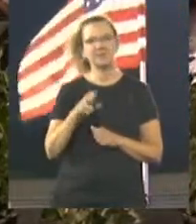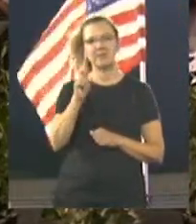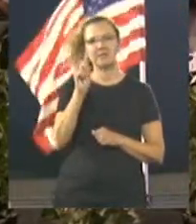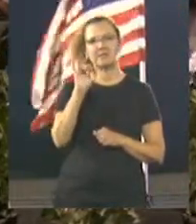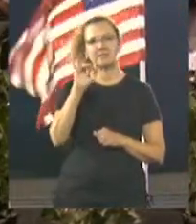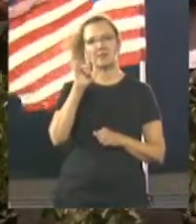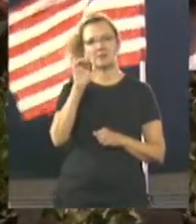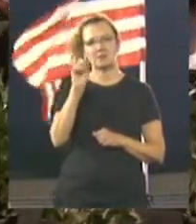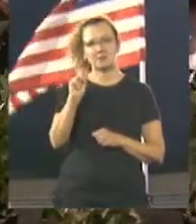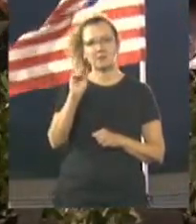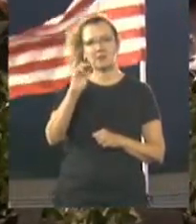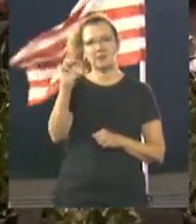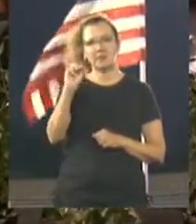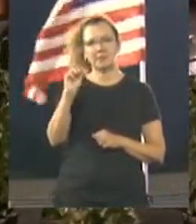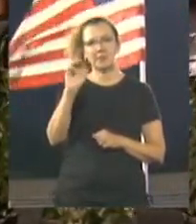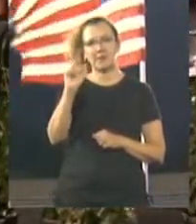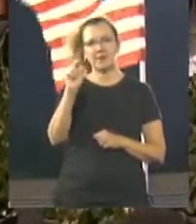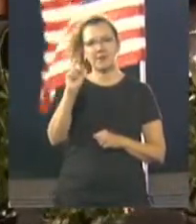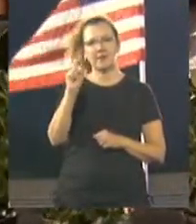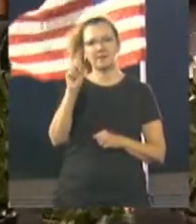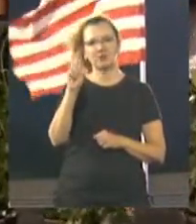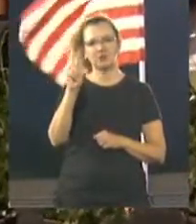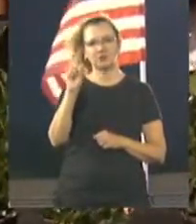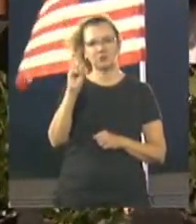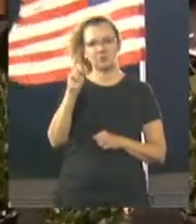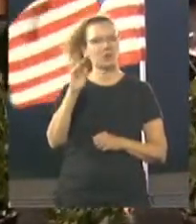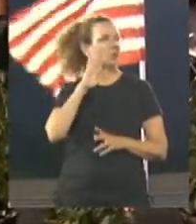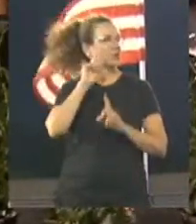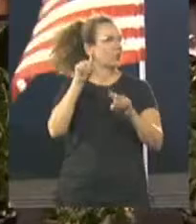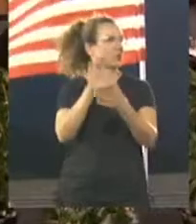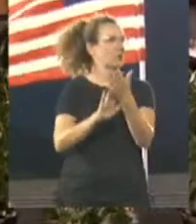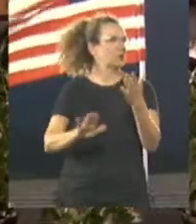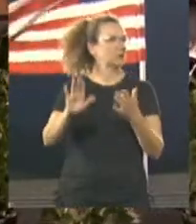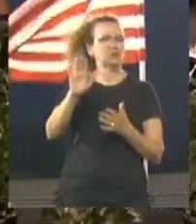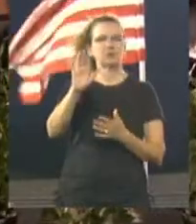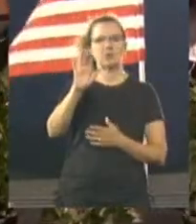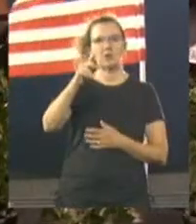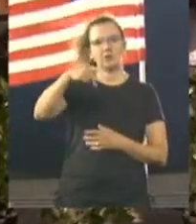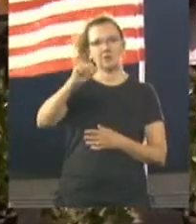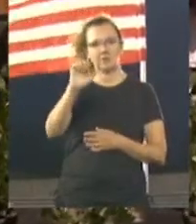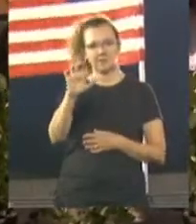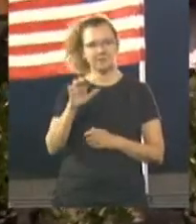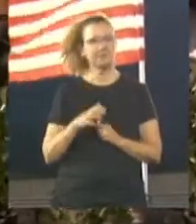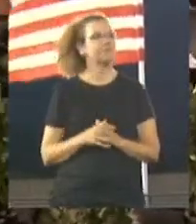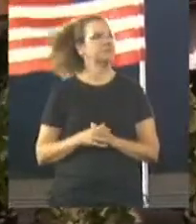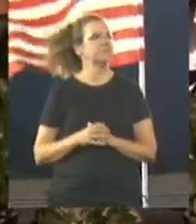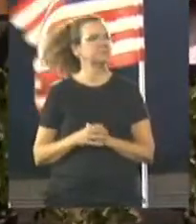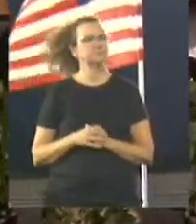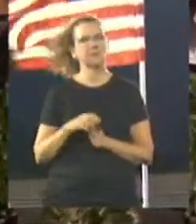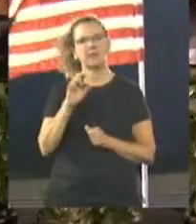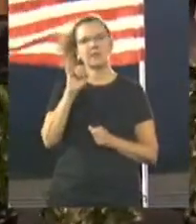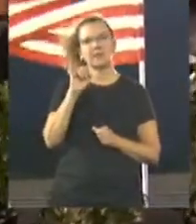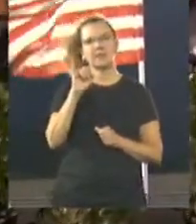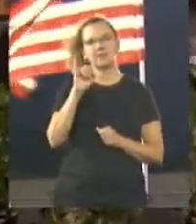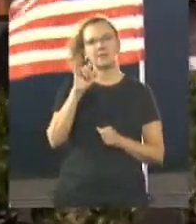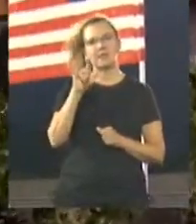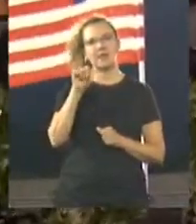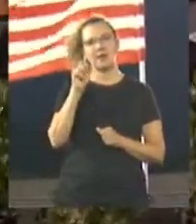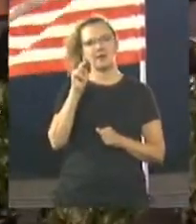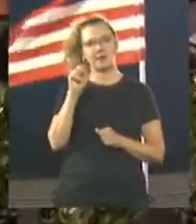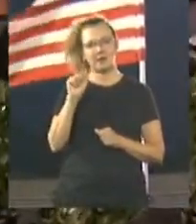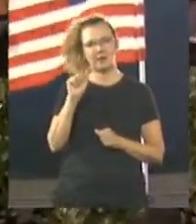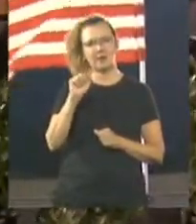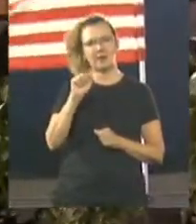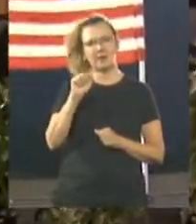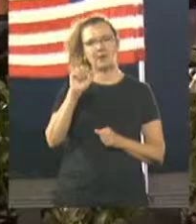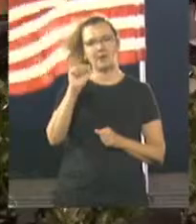Dylan M. Anderson will be attending Palo Alto College. Ileana J.